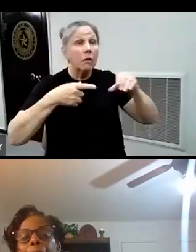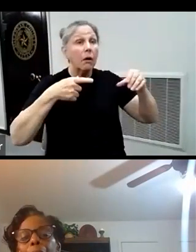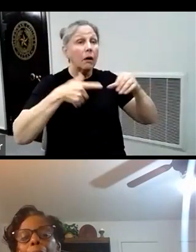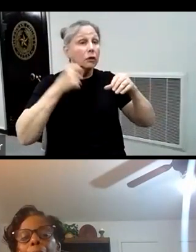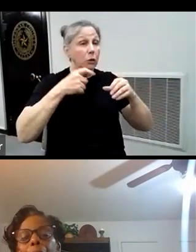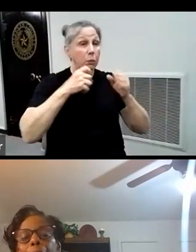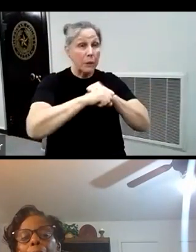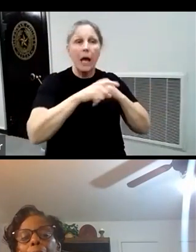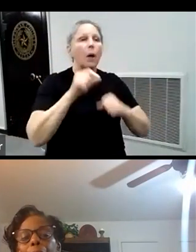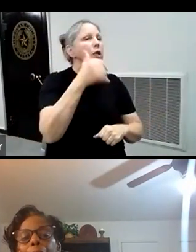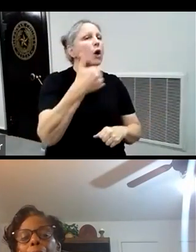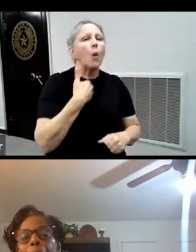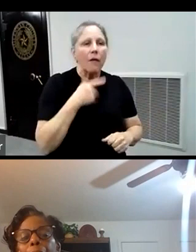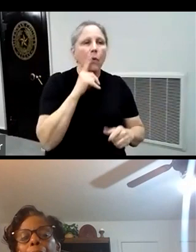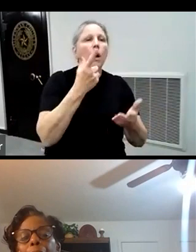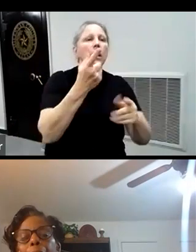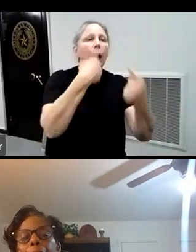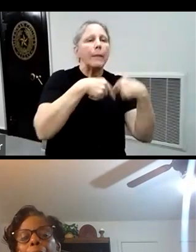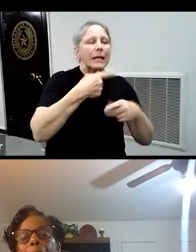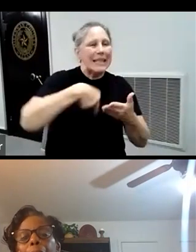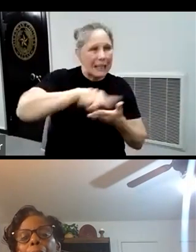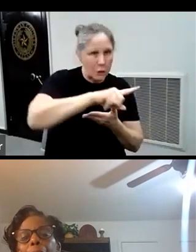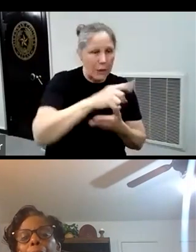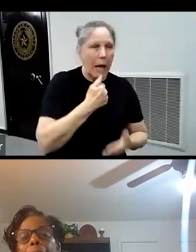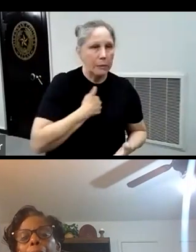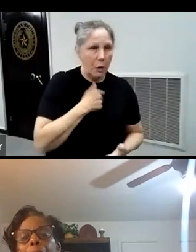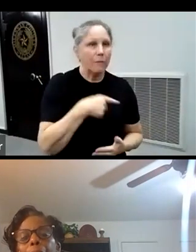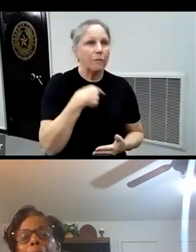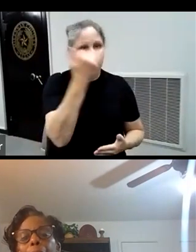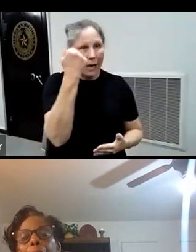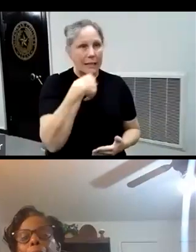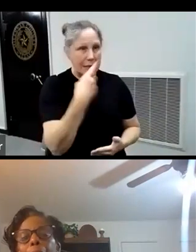sleeves next week to go with the thermometers.